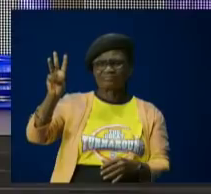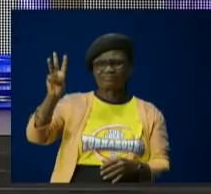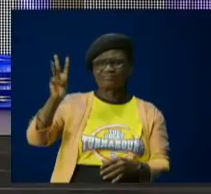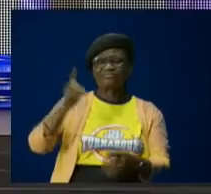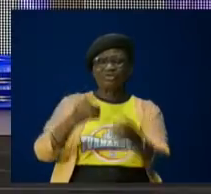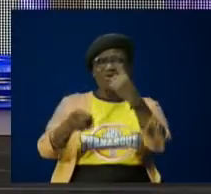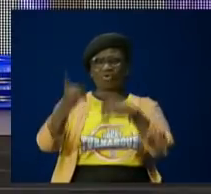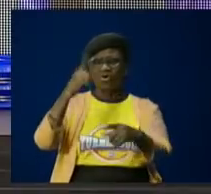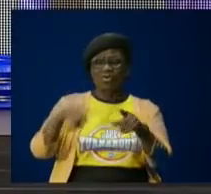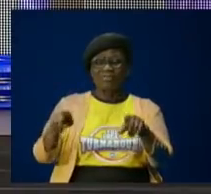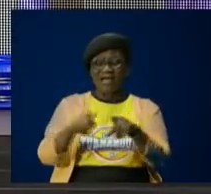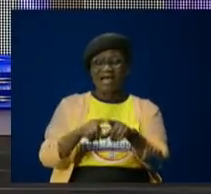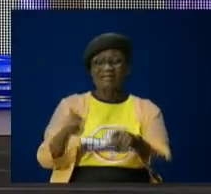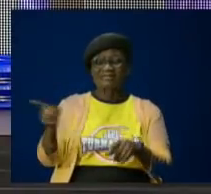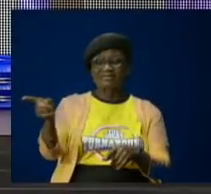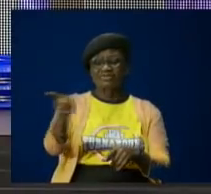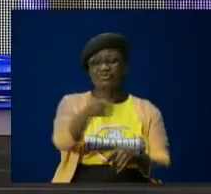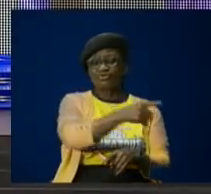come as you are,